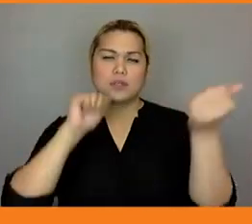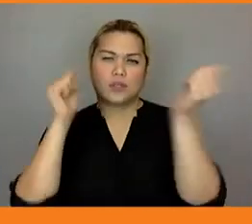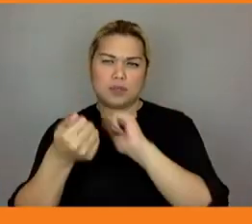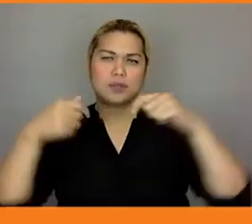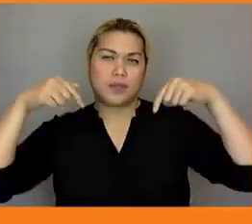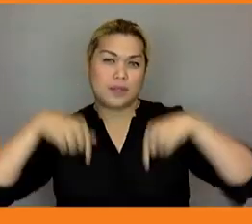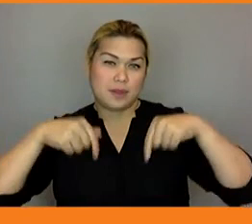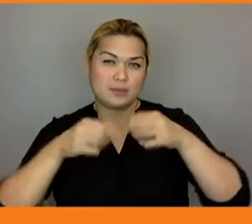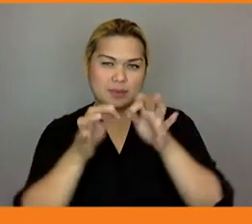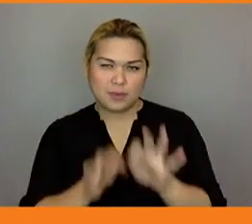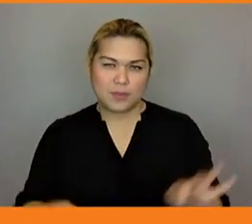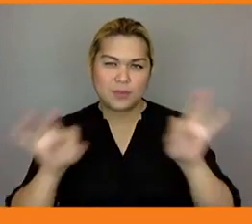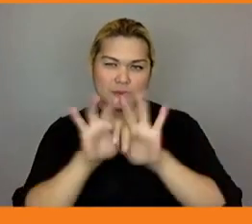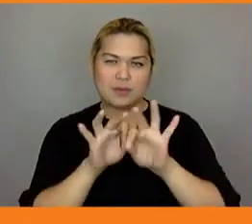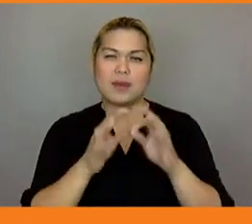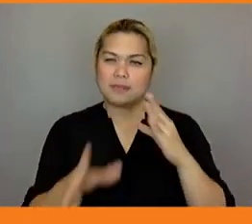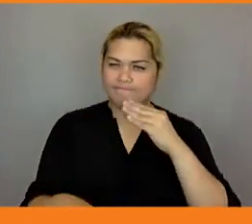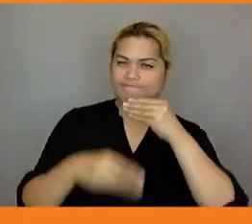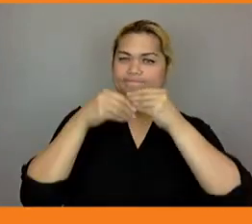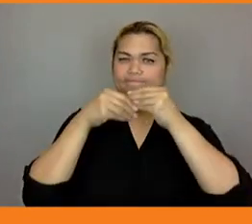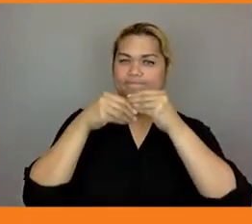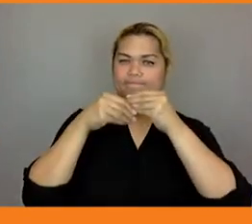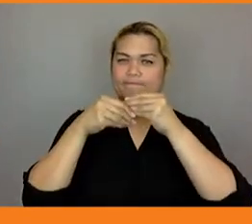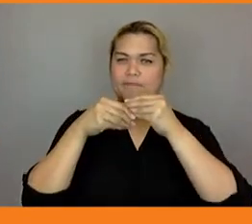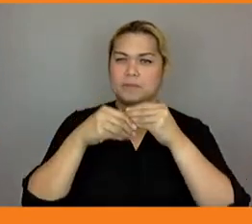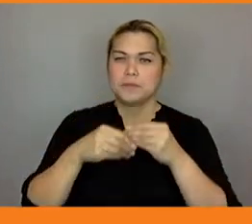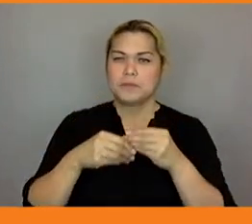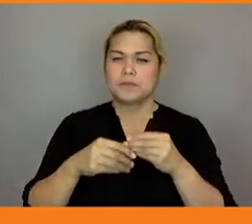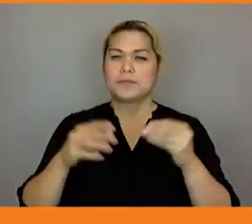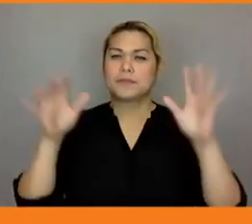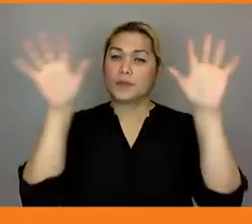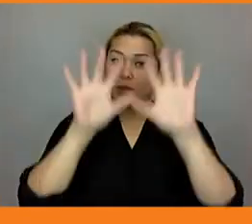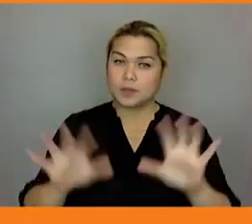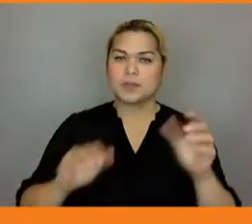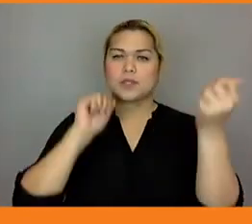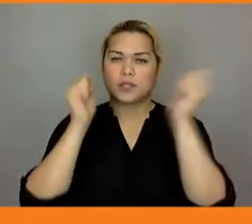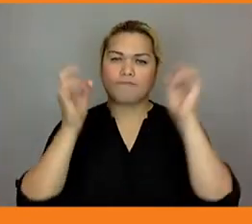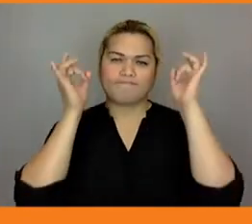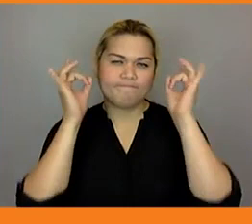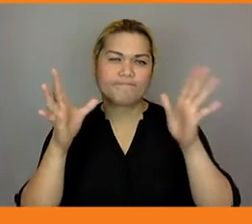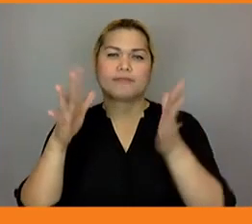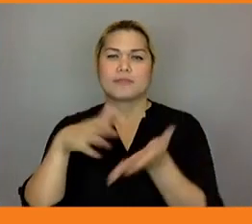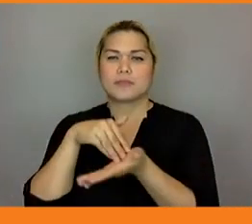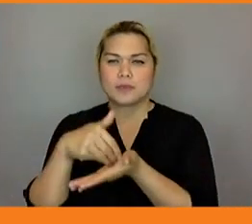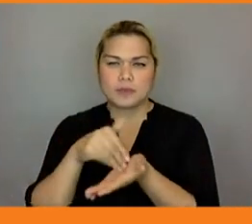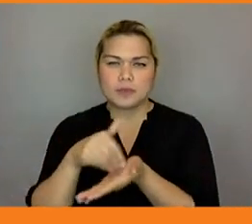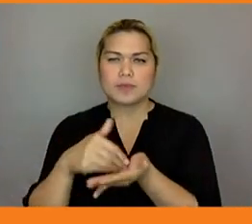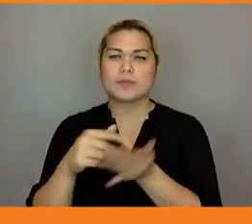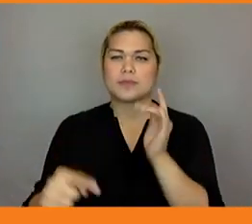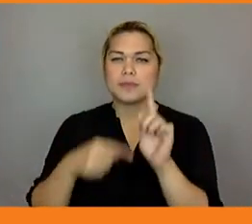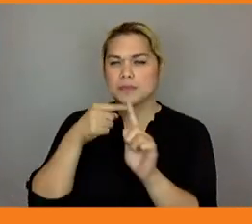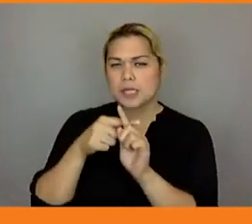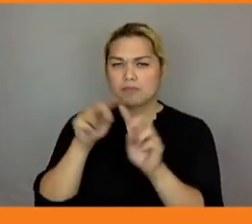would focus on climate risk and vulnerability and related assessments. They would also cover climate